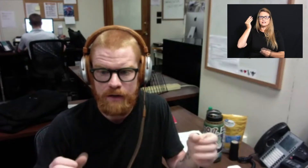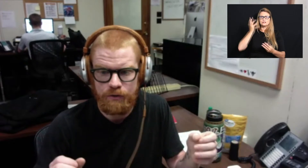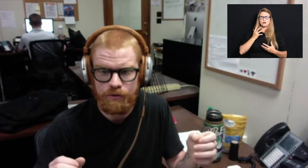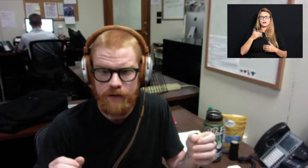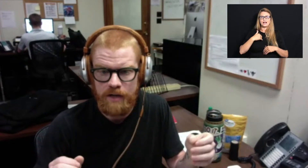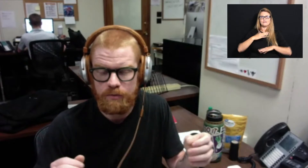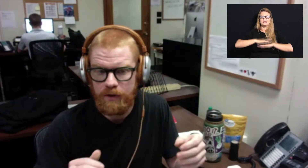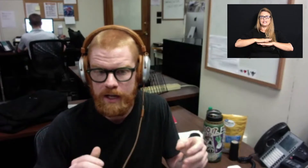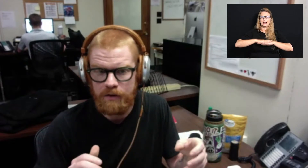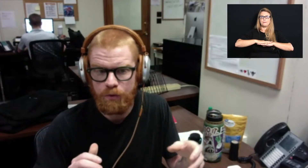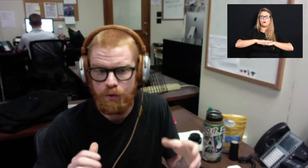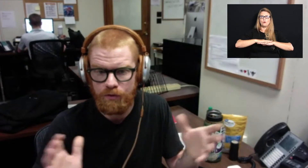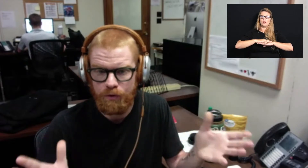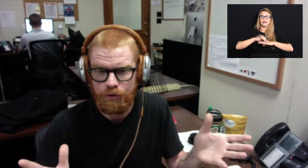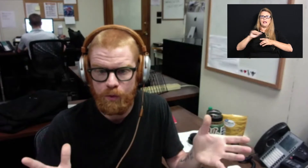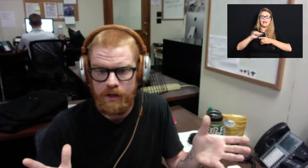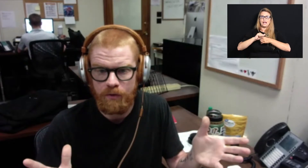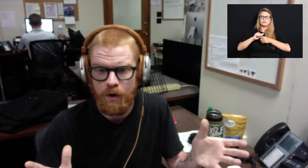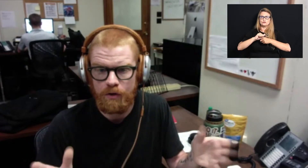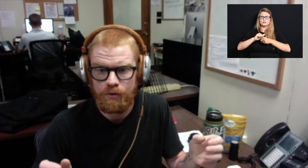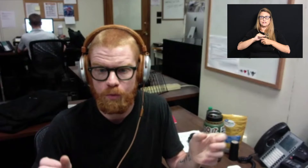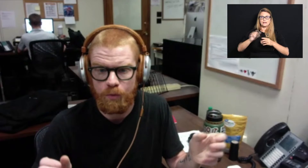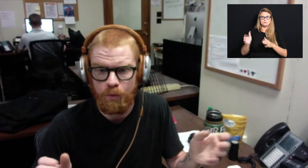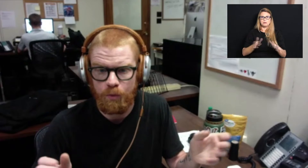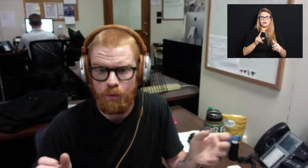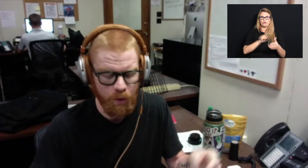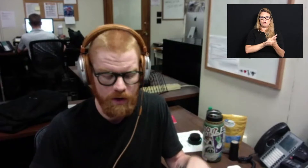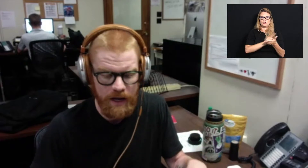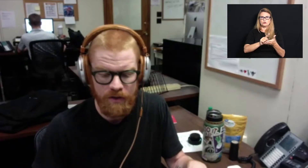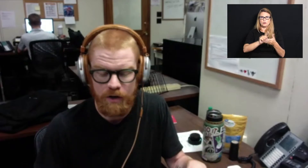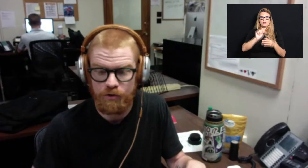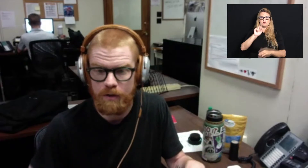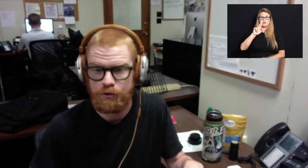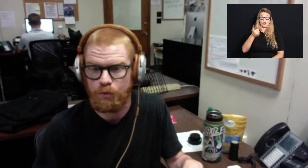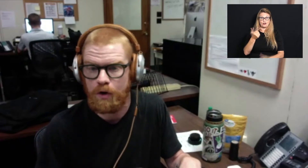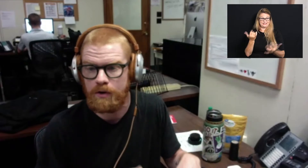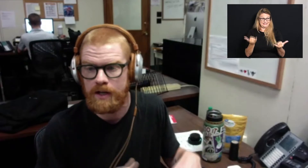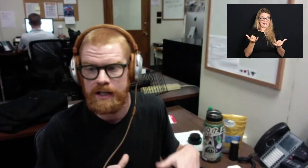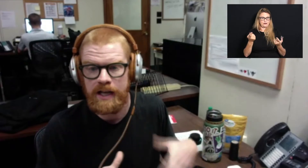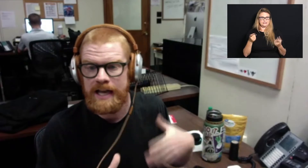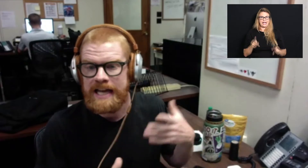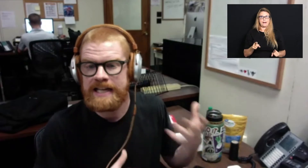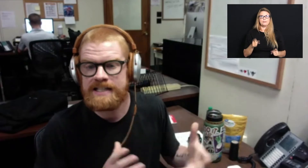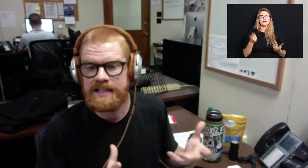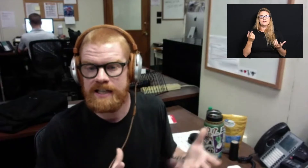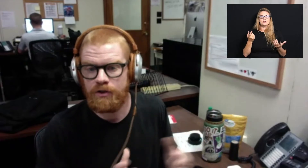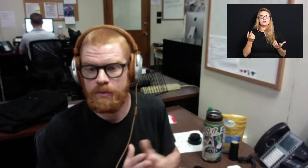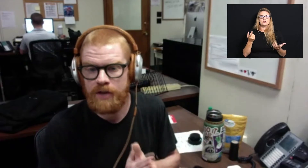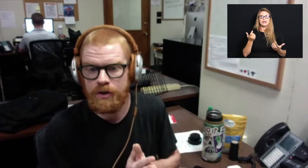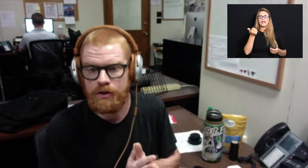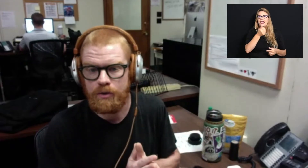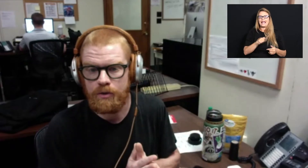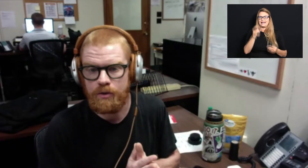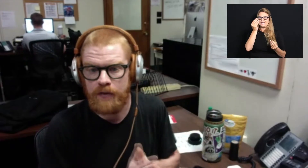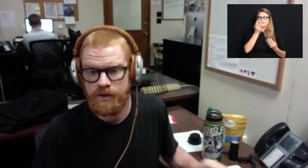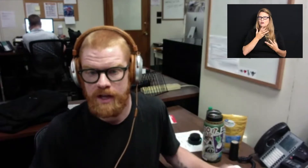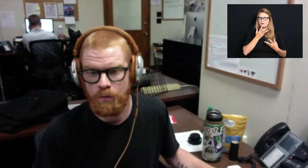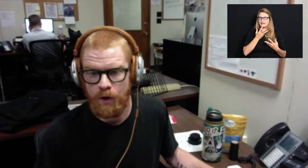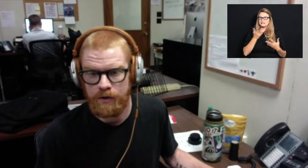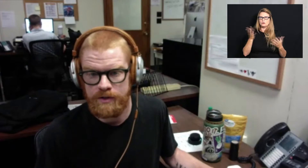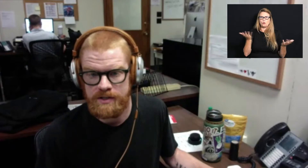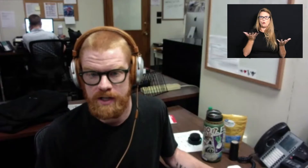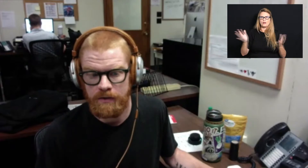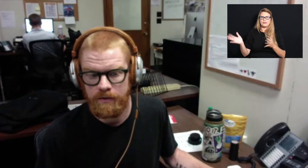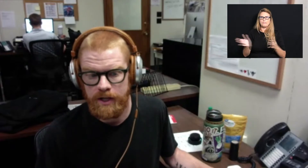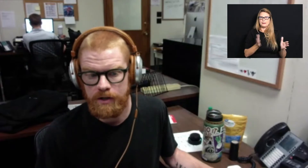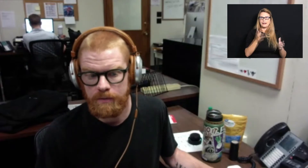tabletop exercise planned for the first week of August. We're now there, so I was just wondering any details about the plans for that and what